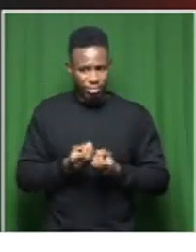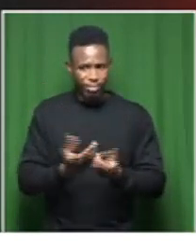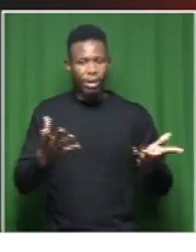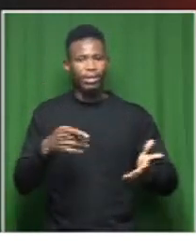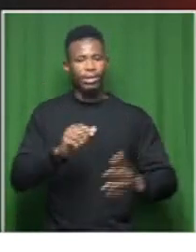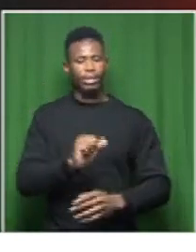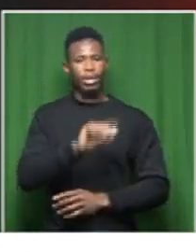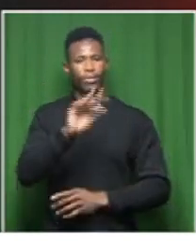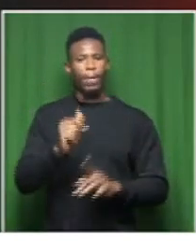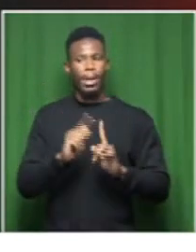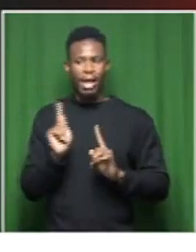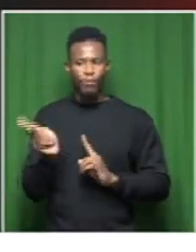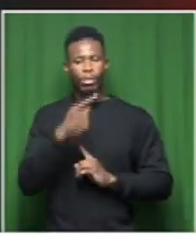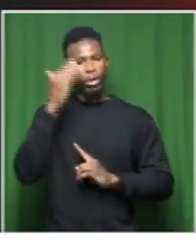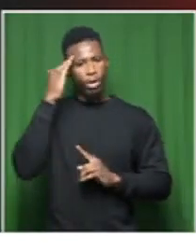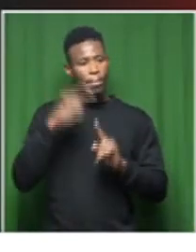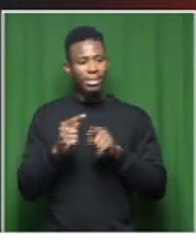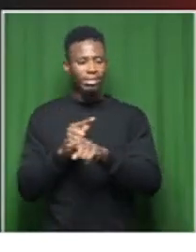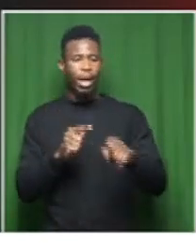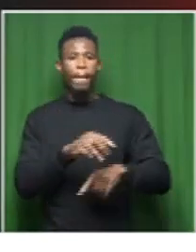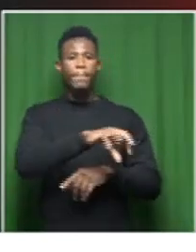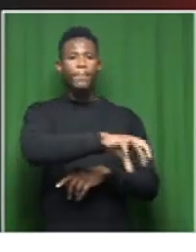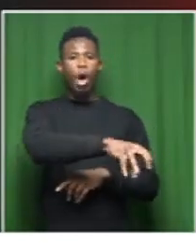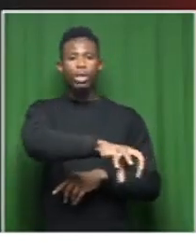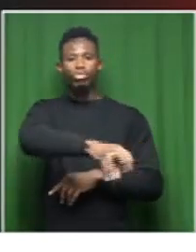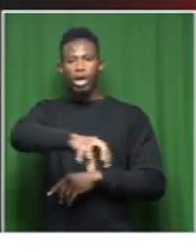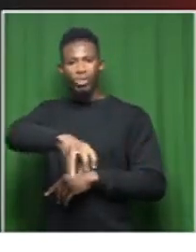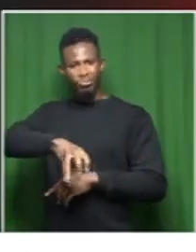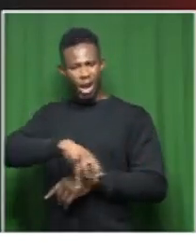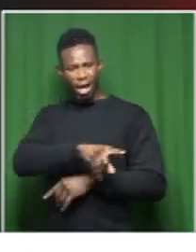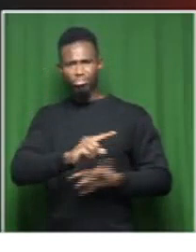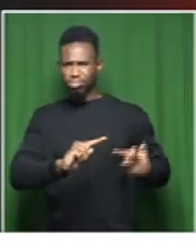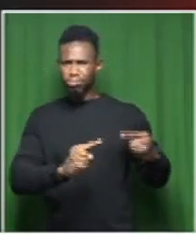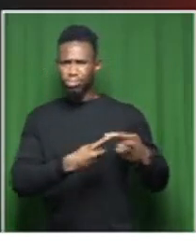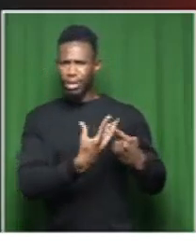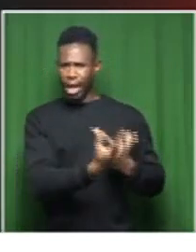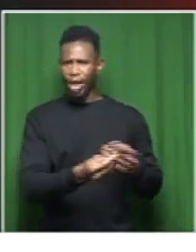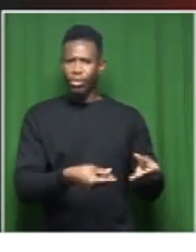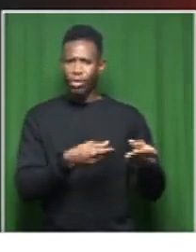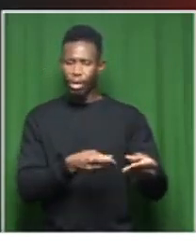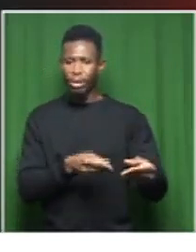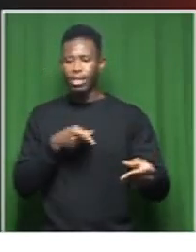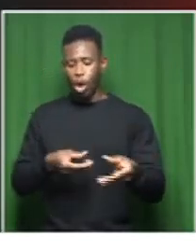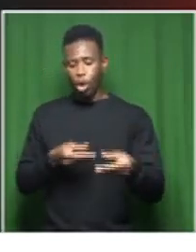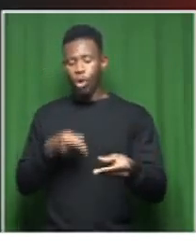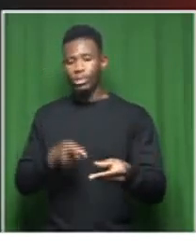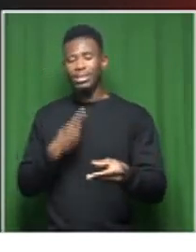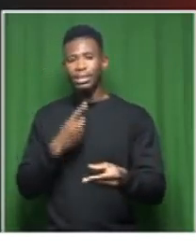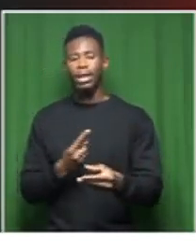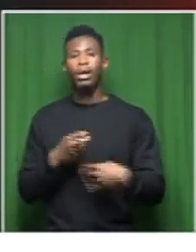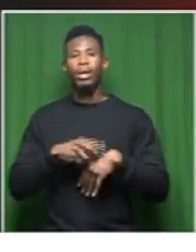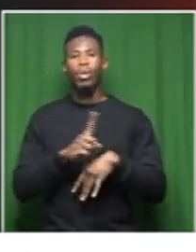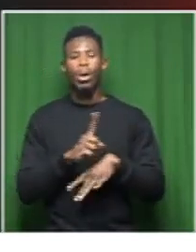the branches have been having it for a long time. What we are saying in the document is that we need the overhauling of the